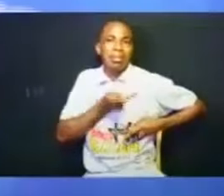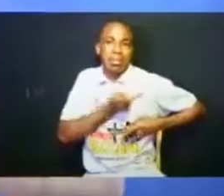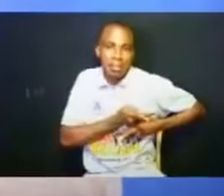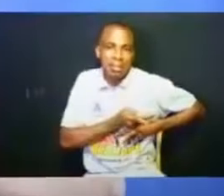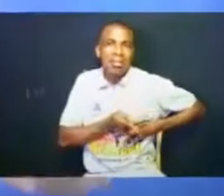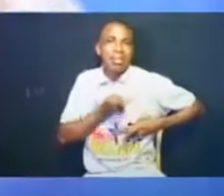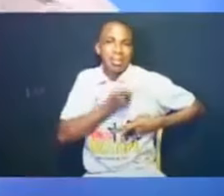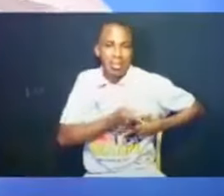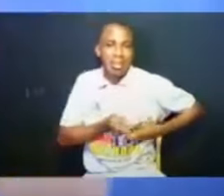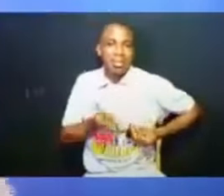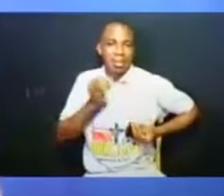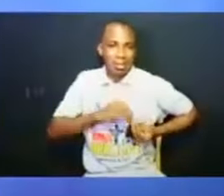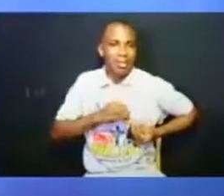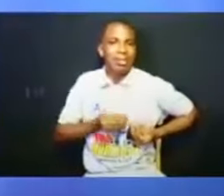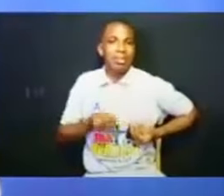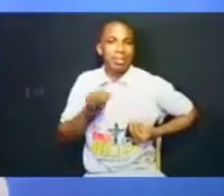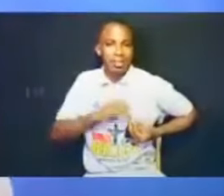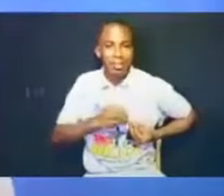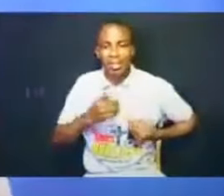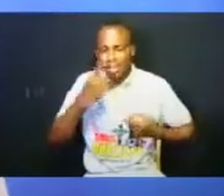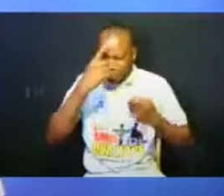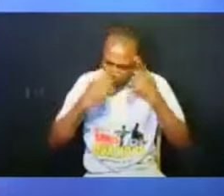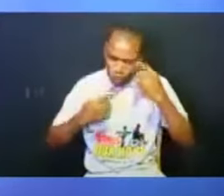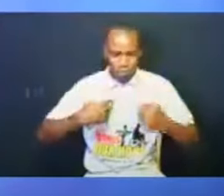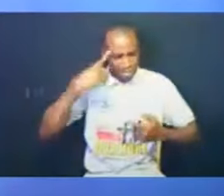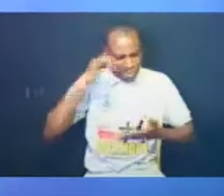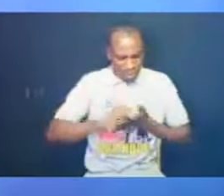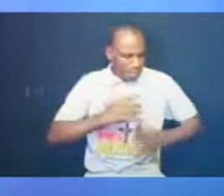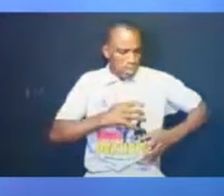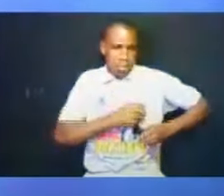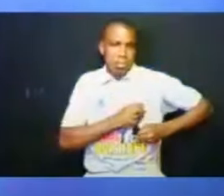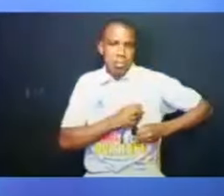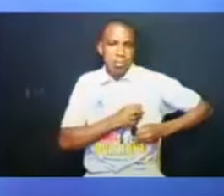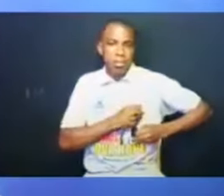because in and of himself, he feels justified to hold on to